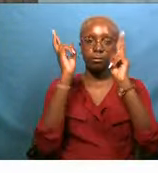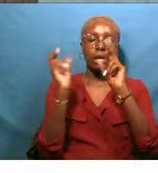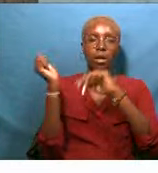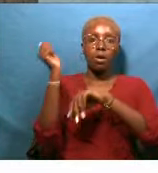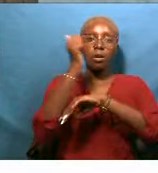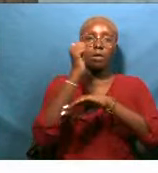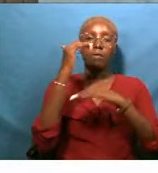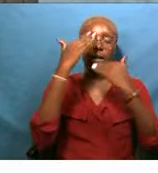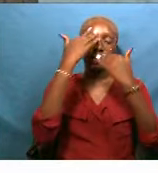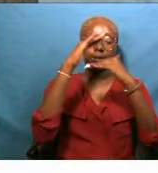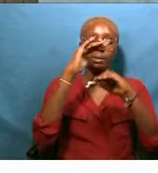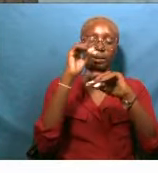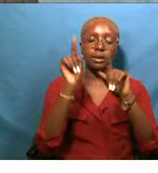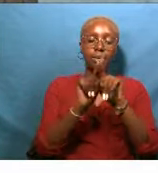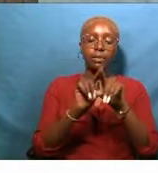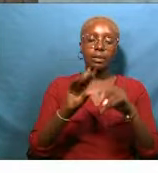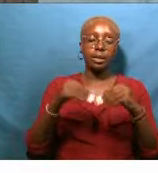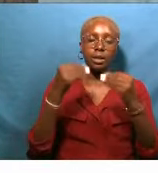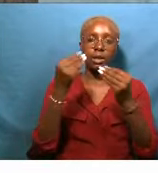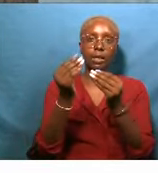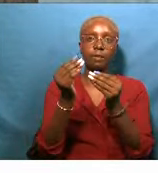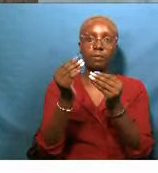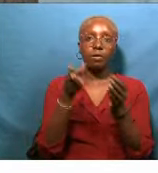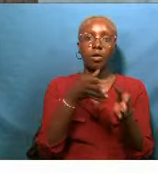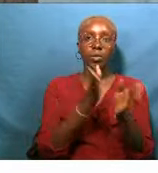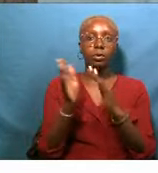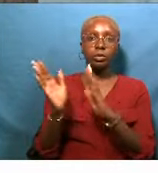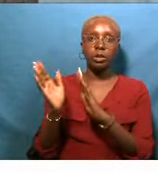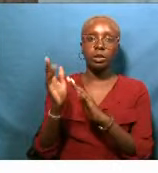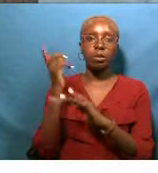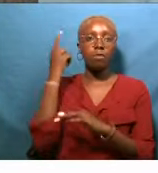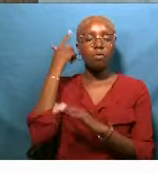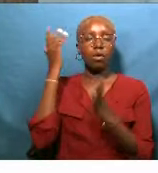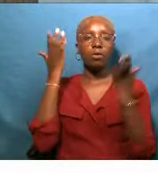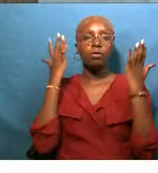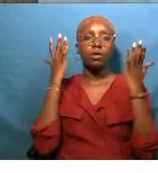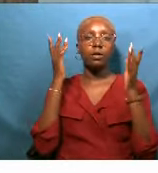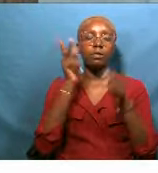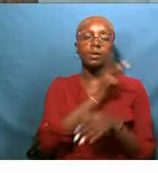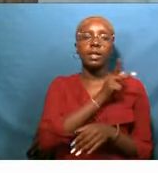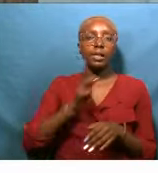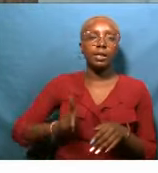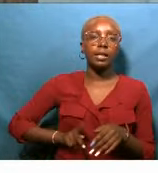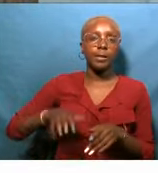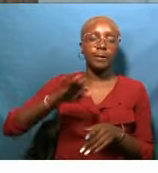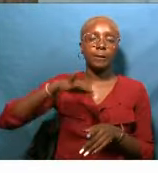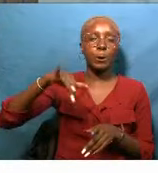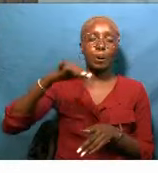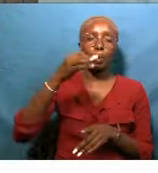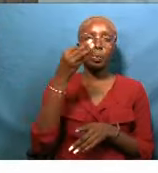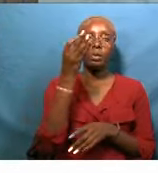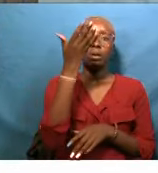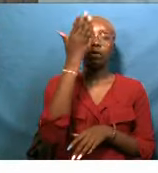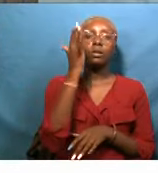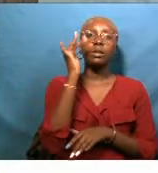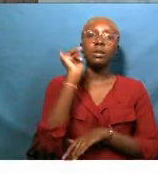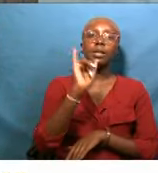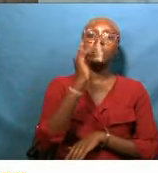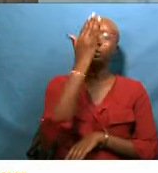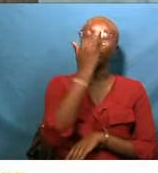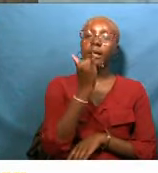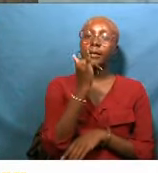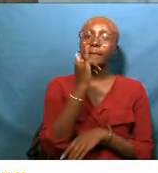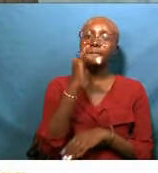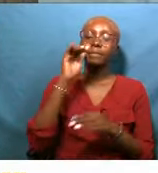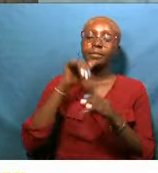us opportunity to the unlimitless eternal kingdom of God. And that's why in Revelation we